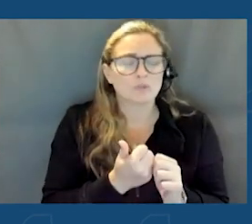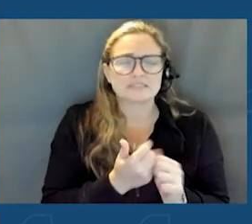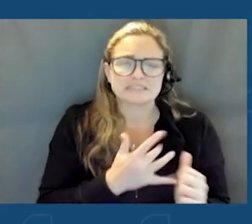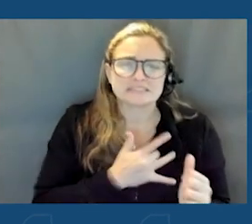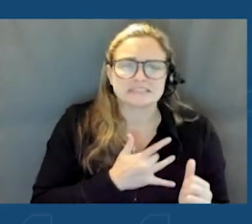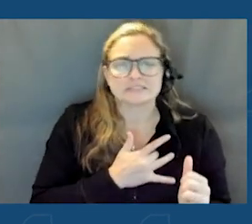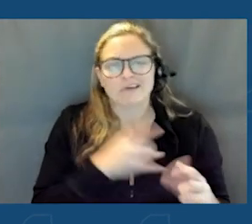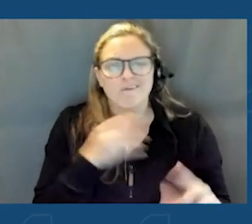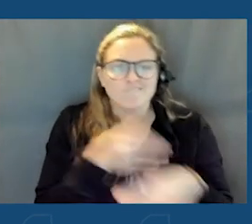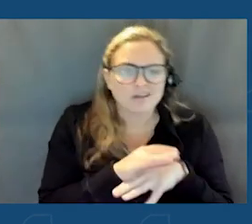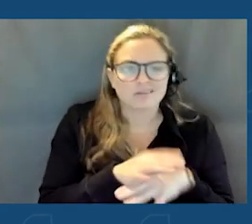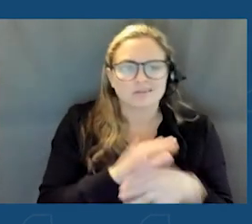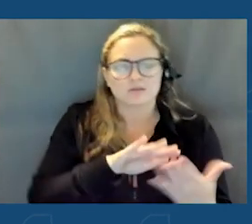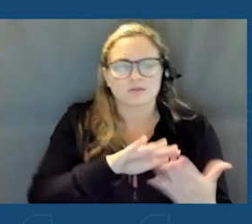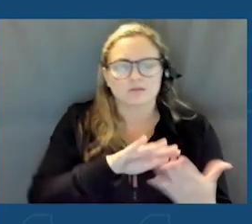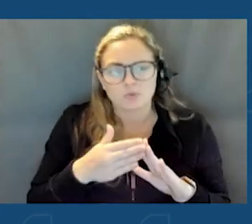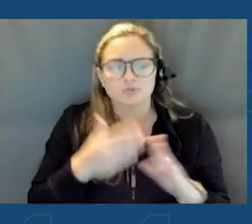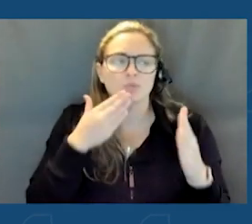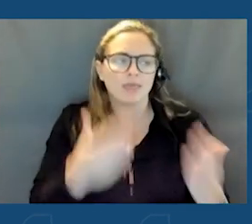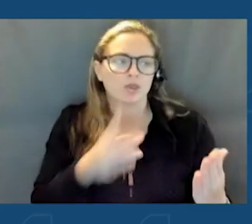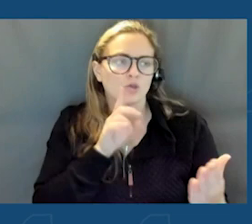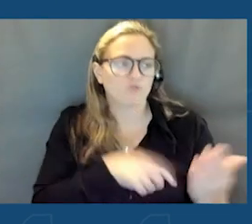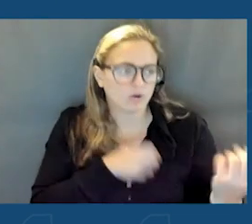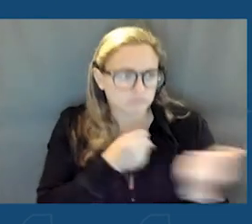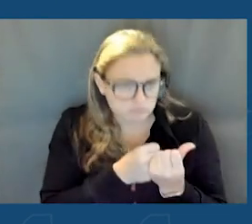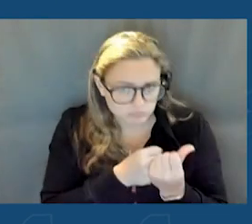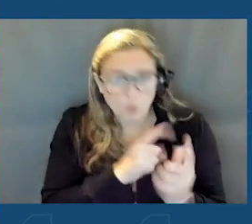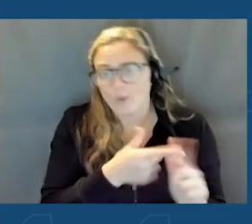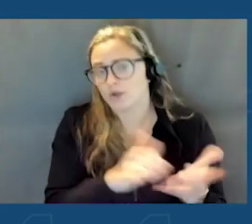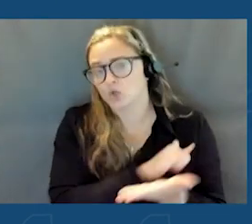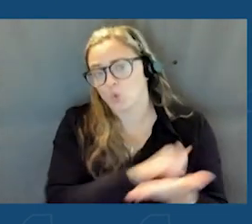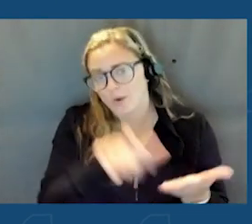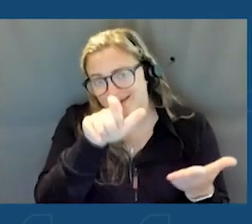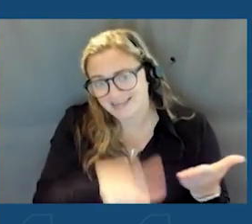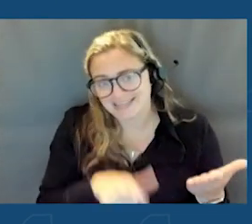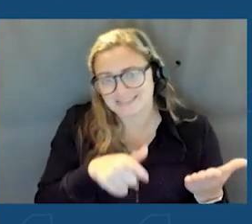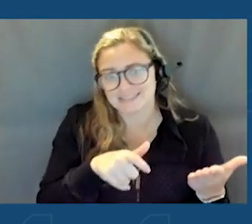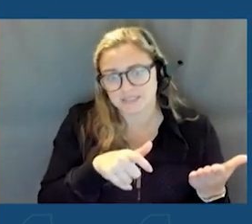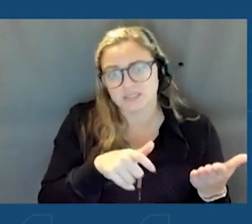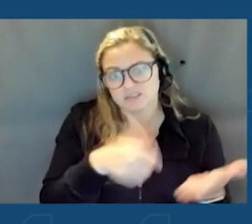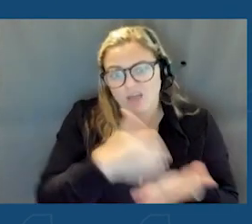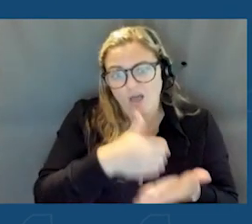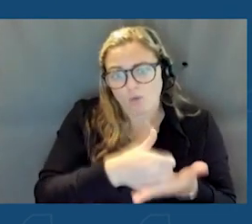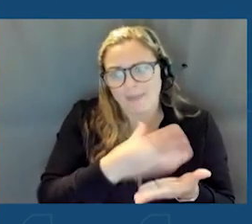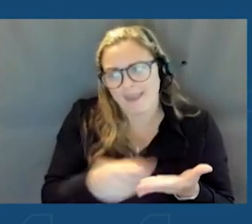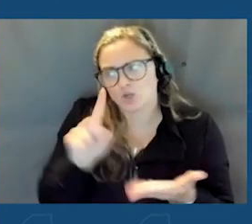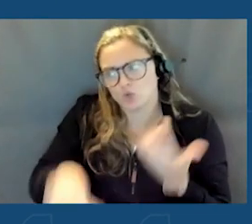stepping up to the plate when New Yorkers need it and you the most. God bless you.